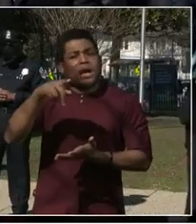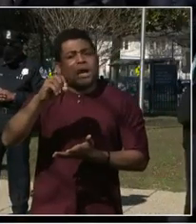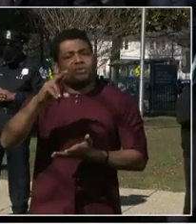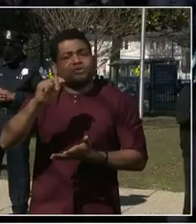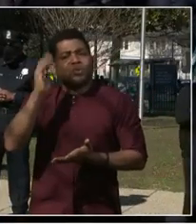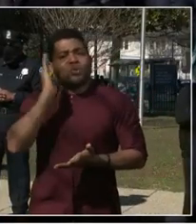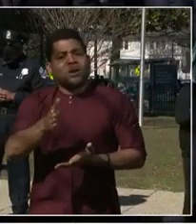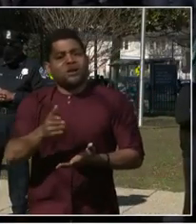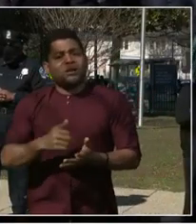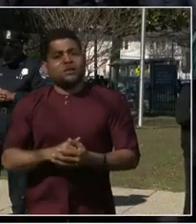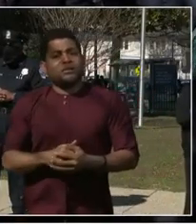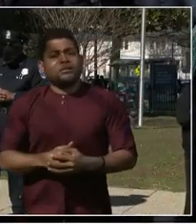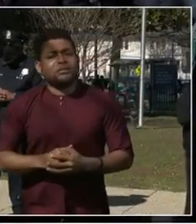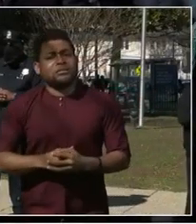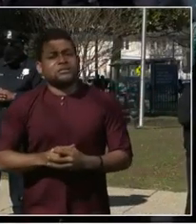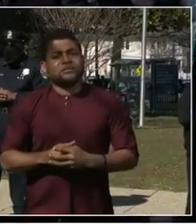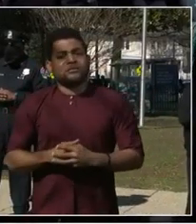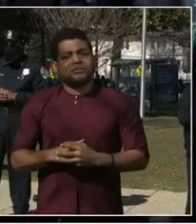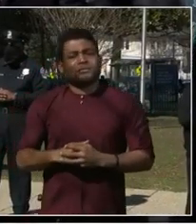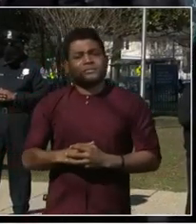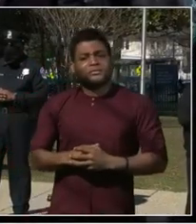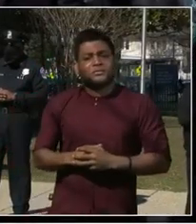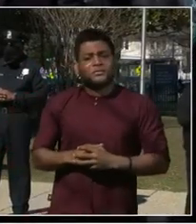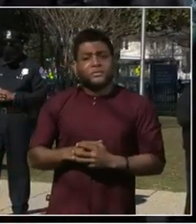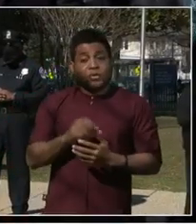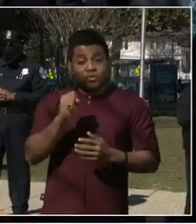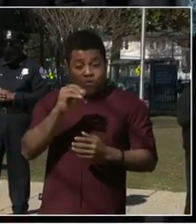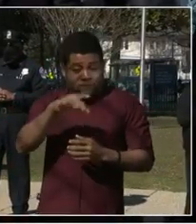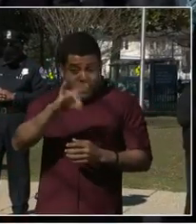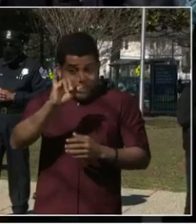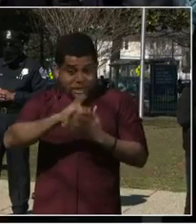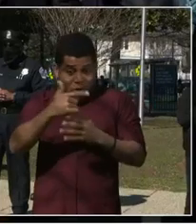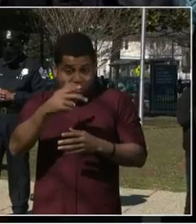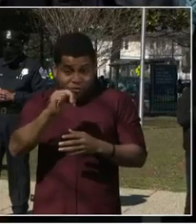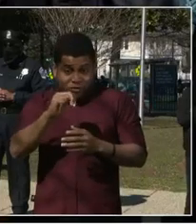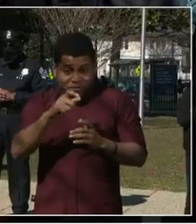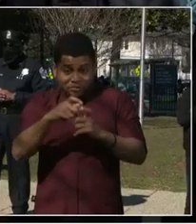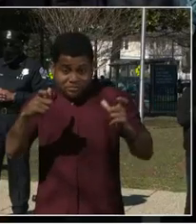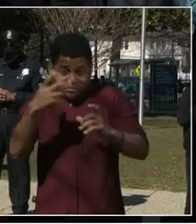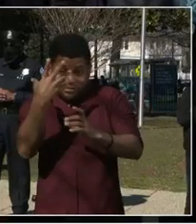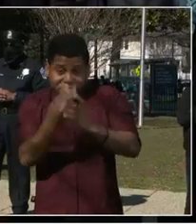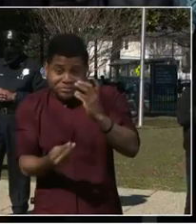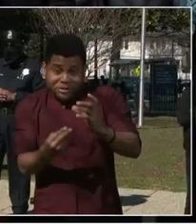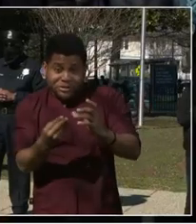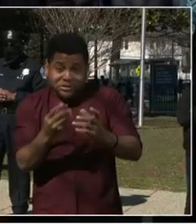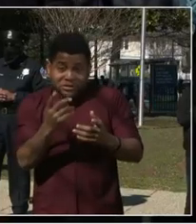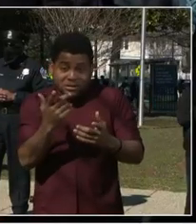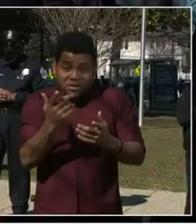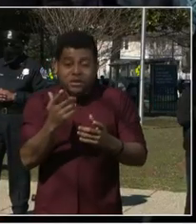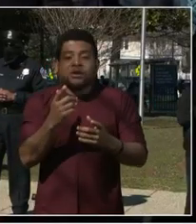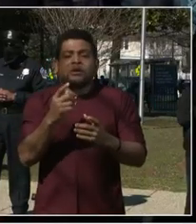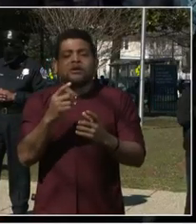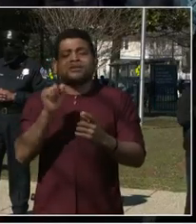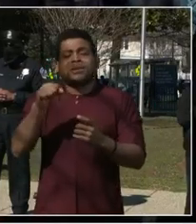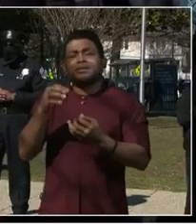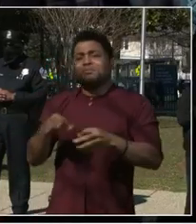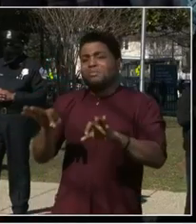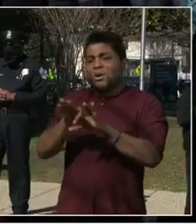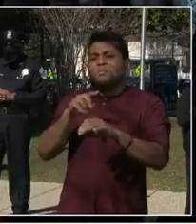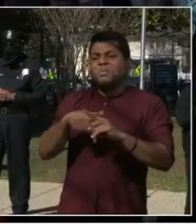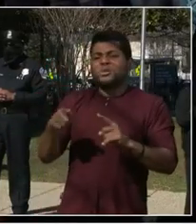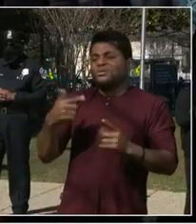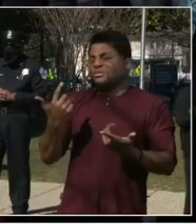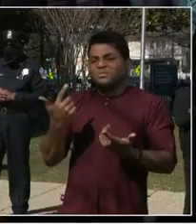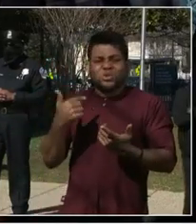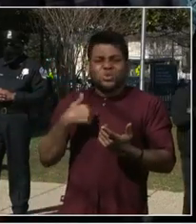to say that finding the gun is the biggest kind of missing piece here still? It's an important piece, but we make cases every day where we don't have a